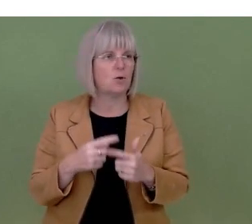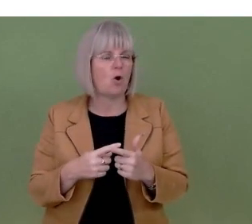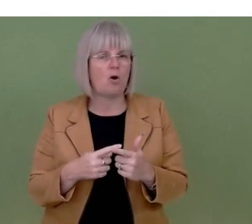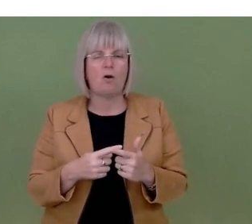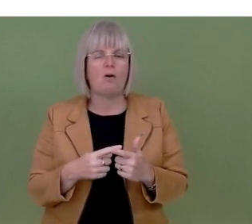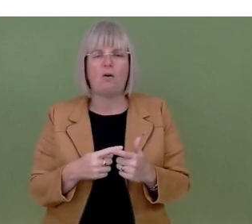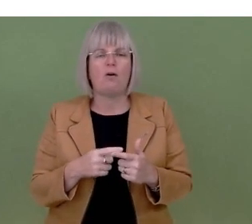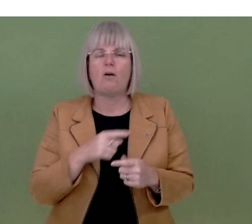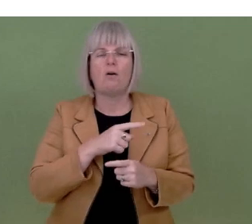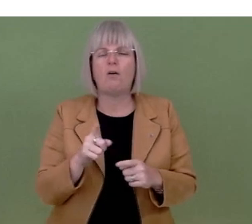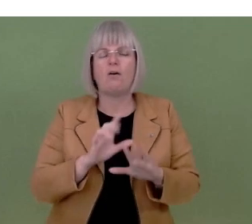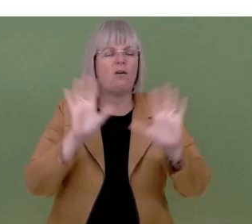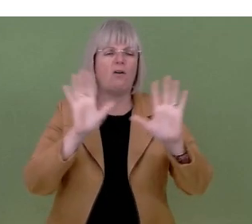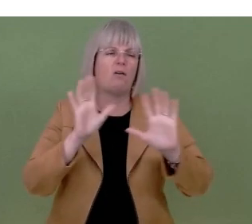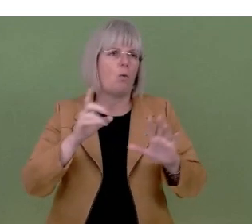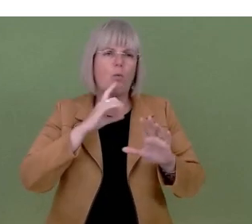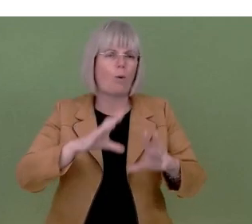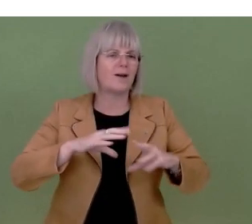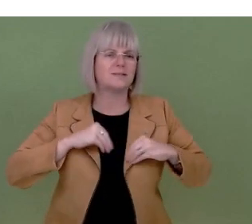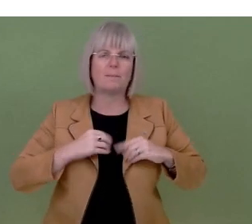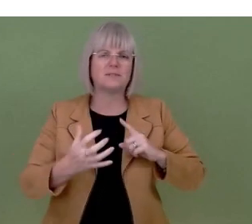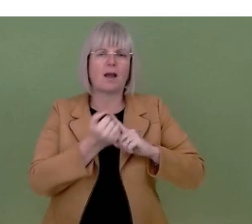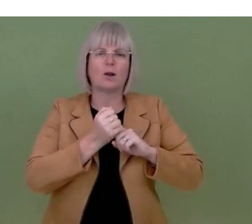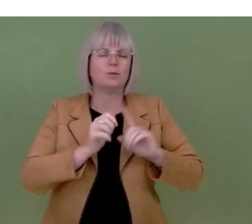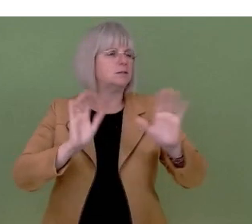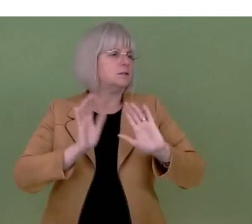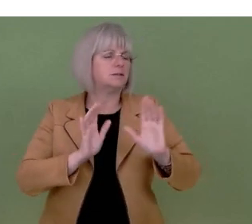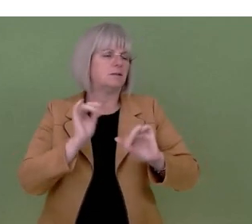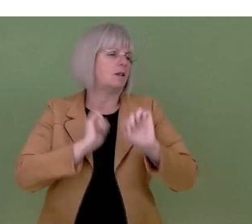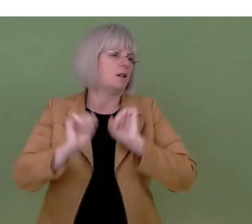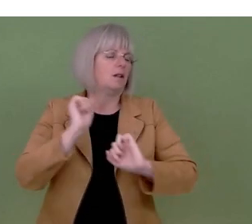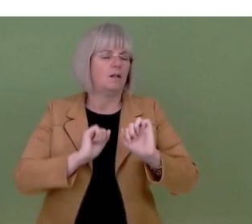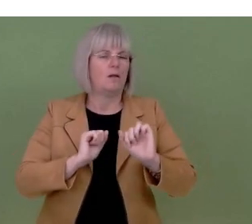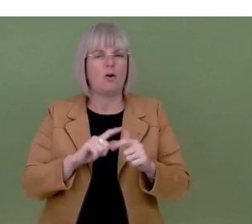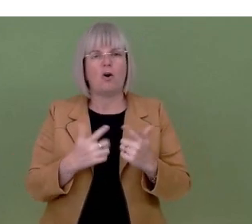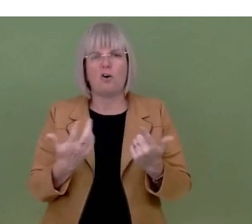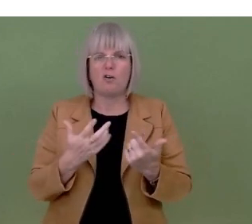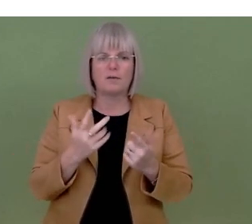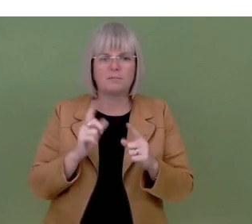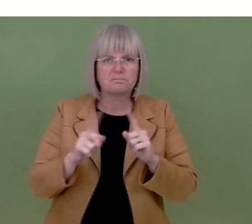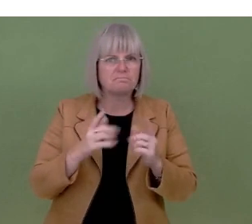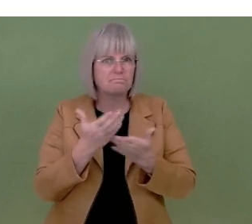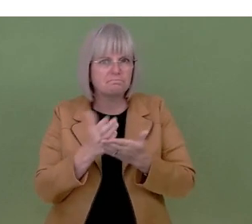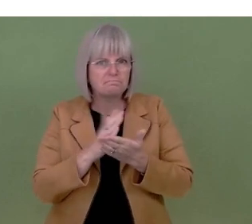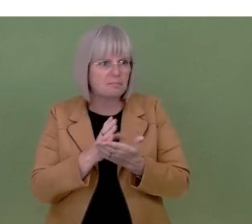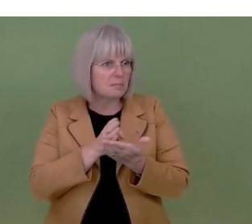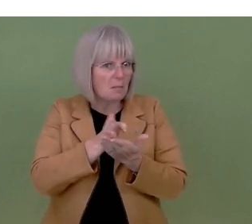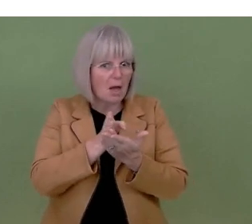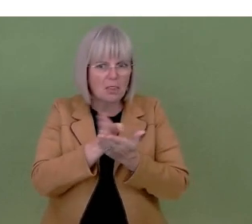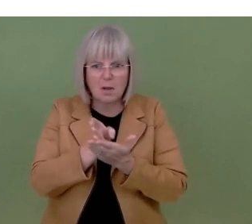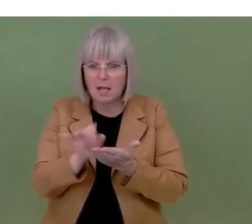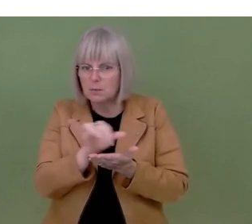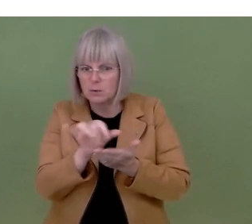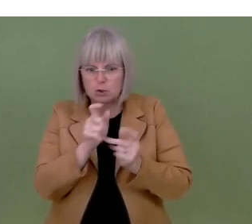not be clear where they might go on the treatment pathway or what the best approach would be. So in these meetings, we discuss those cases as a